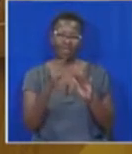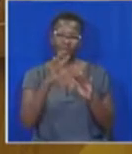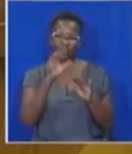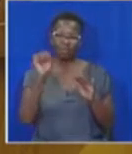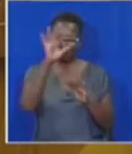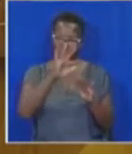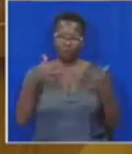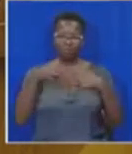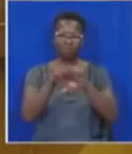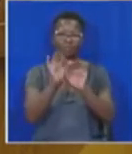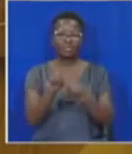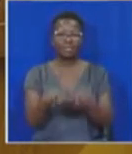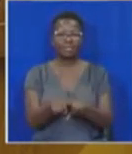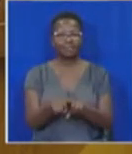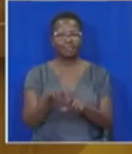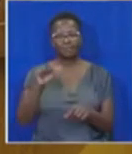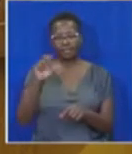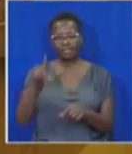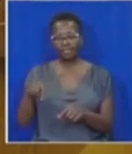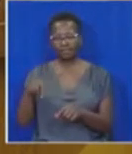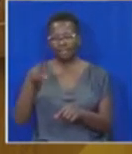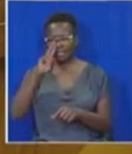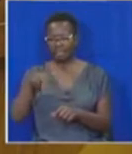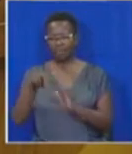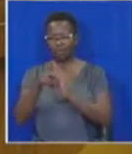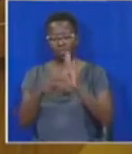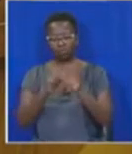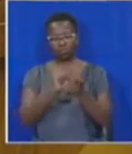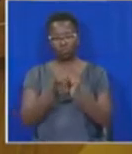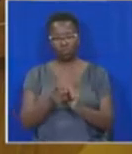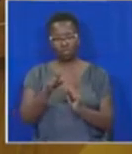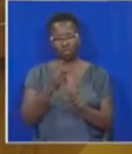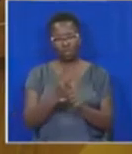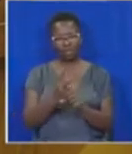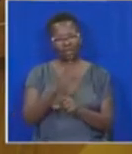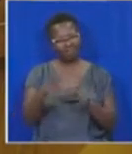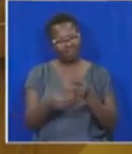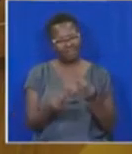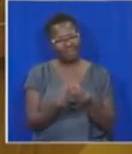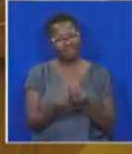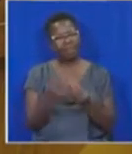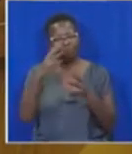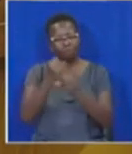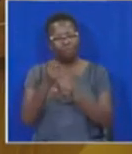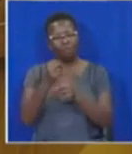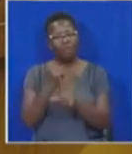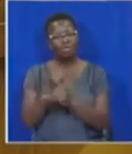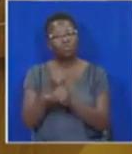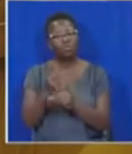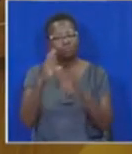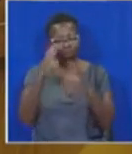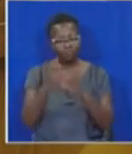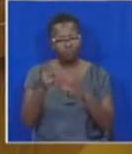The ACDP also calls for a review of policy on institutions, on plans for mental health care services countrywide,